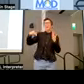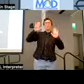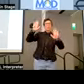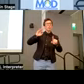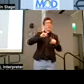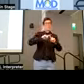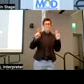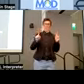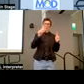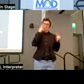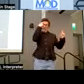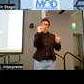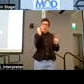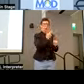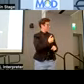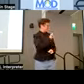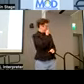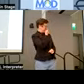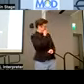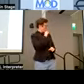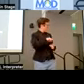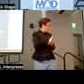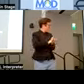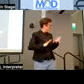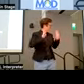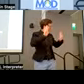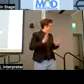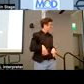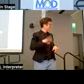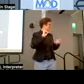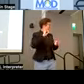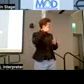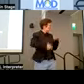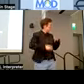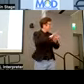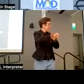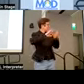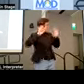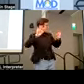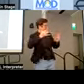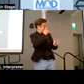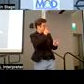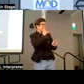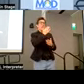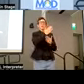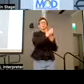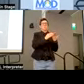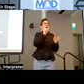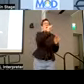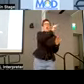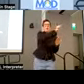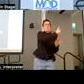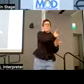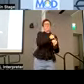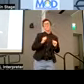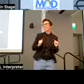of the license. We paid 33 bucks a license. You get everything here. And some of our comrades and not going to mention what secretary of